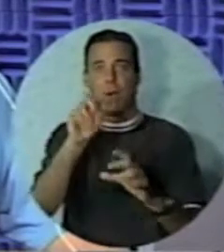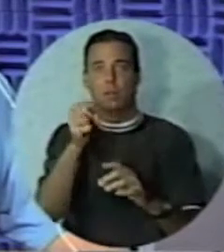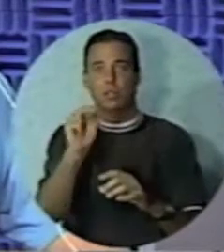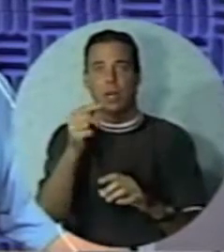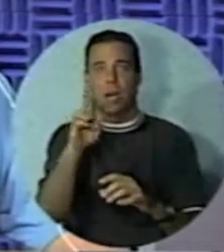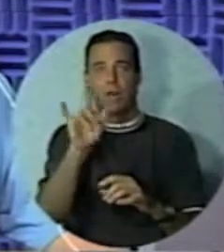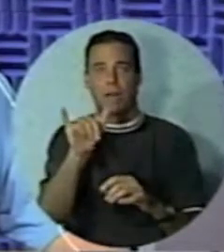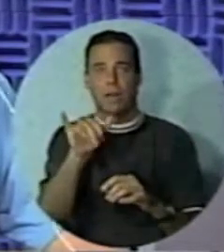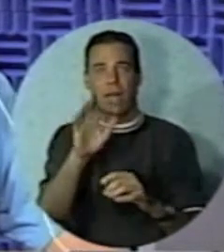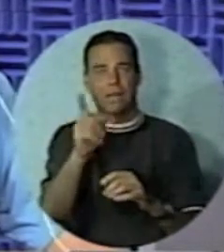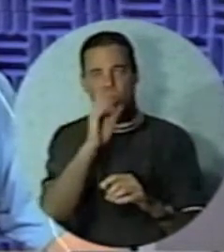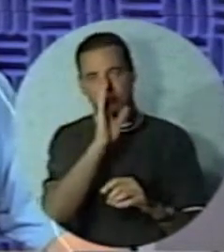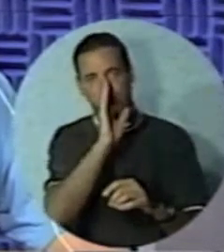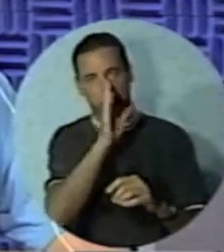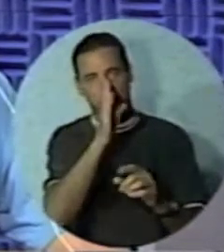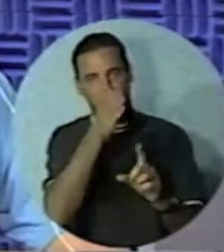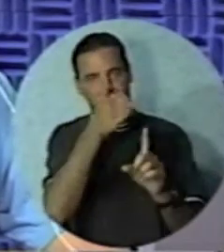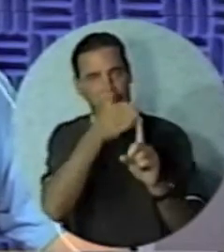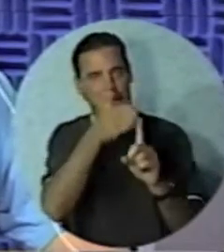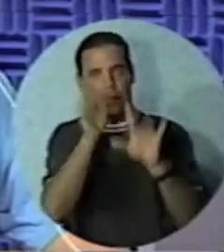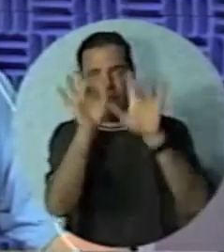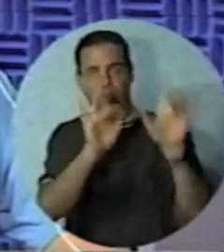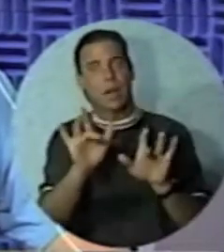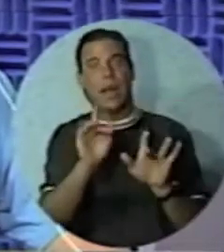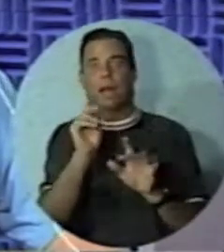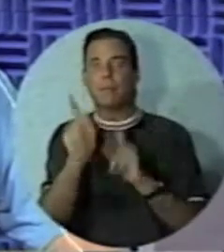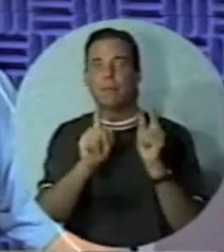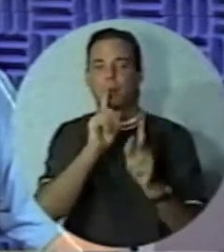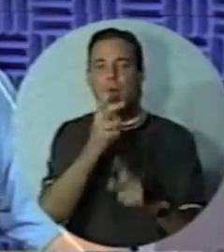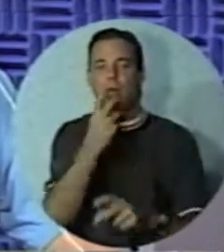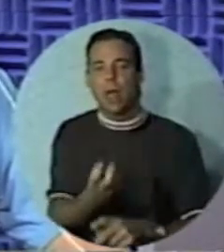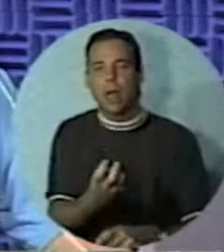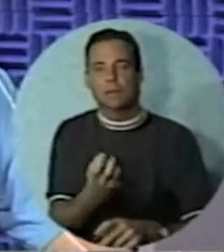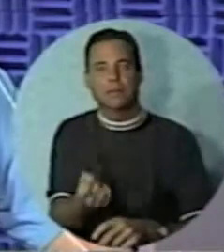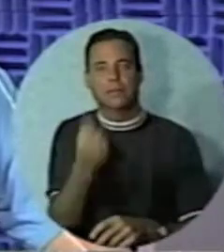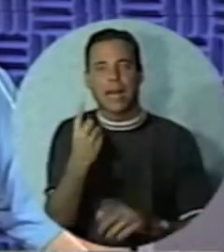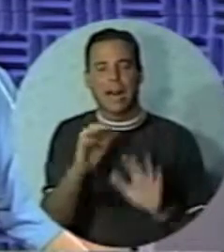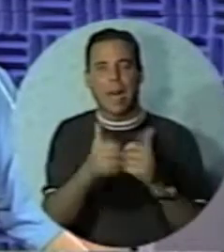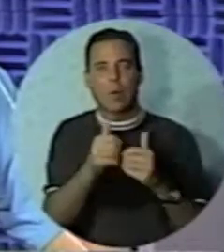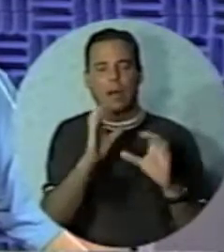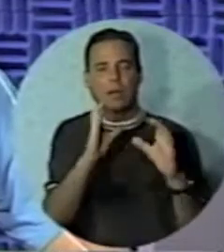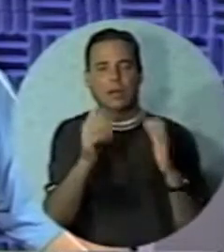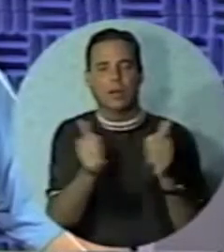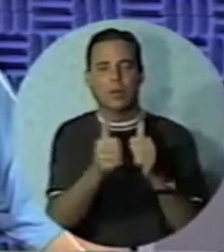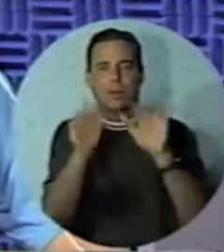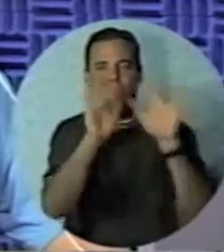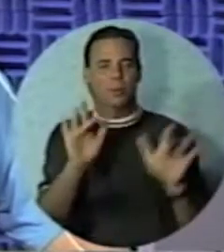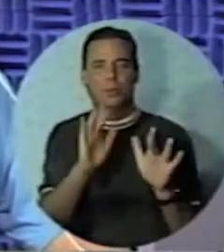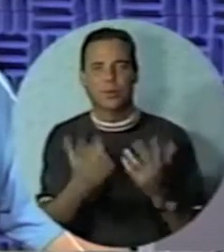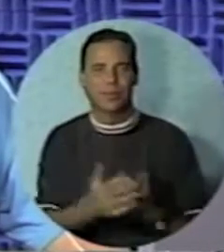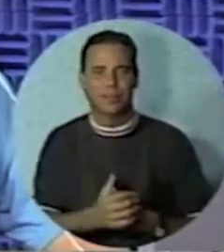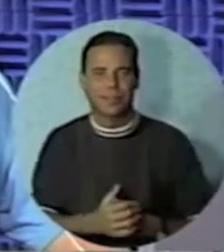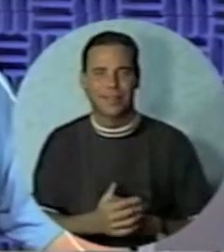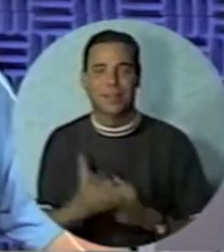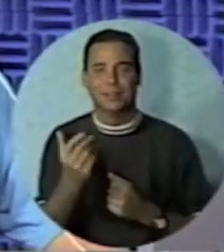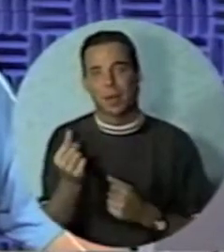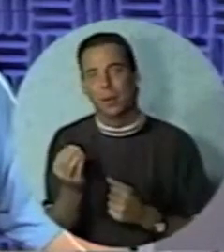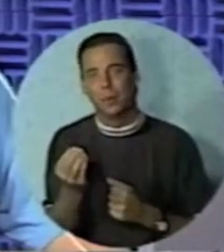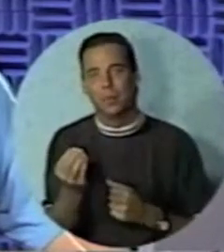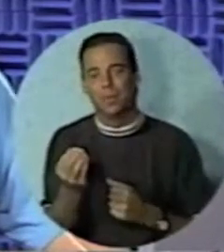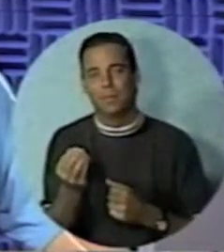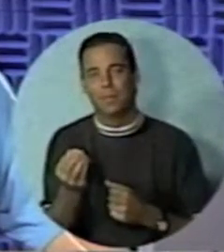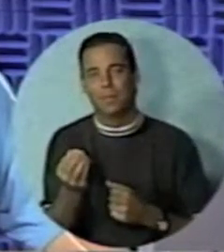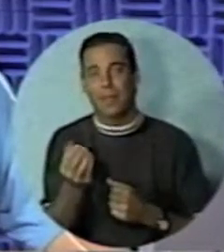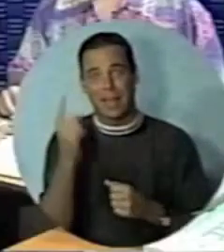the computer. And people are pretty much amazed because they don't understand how I can even communicate with a computer. Mm-hmm. So I'm